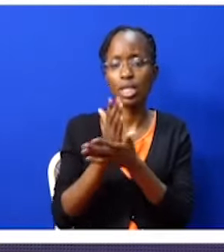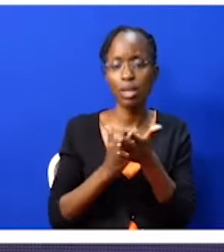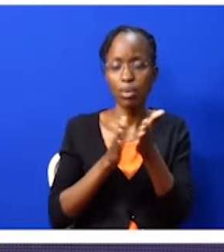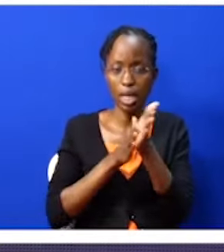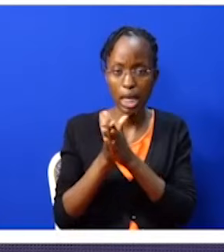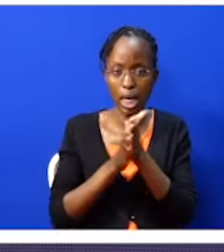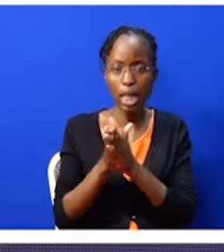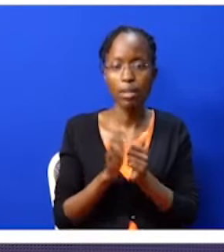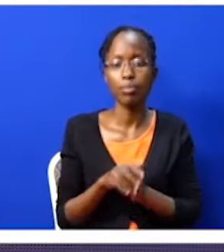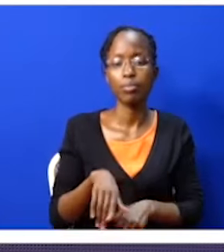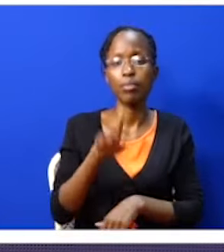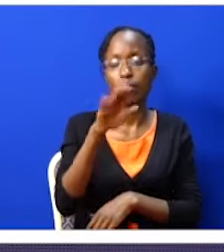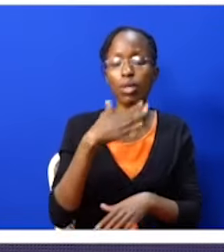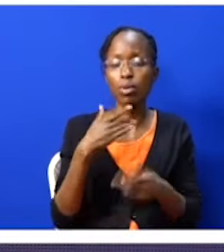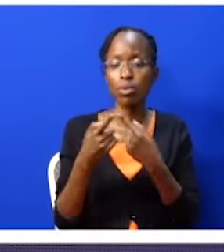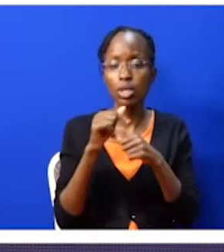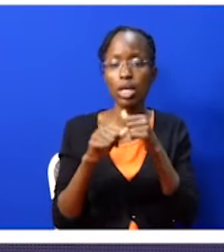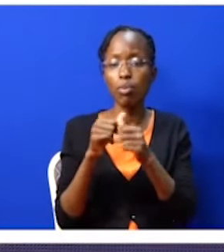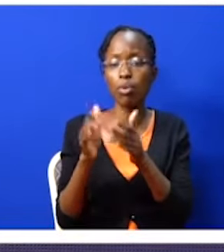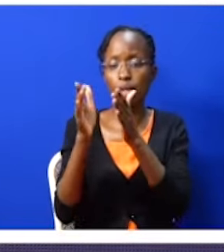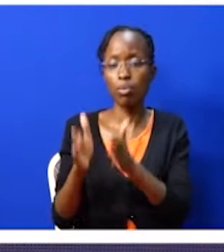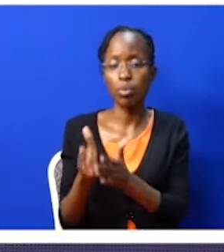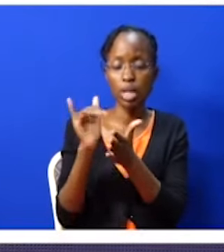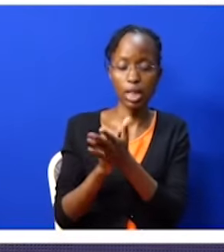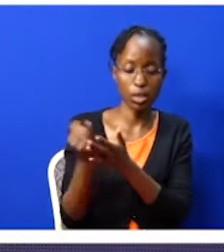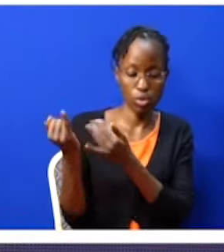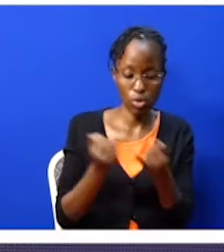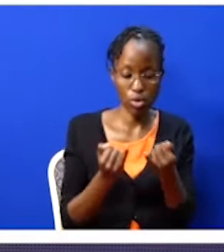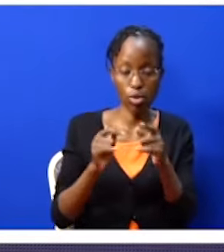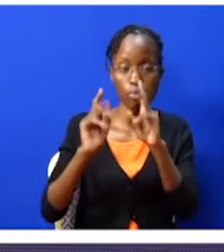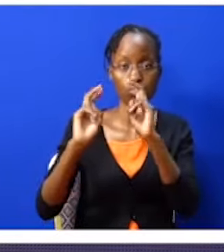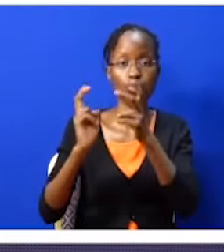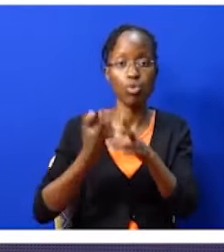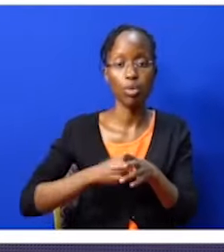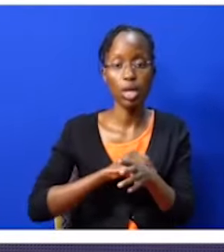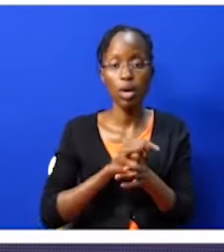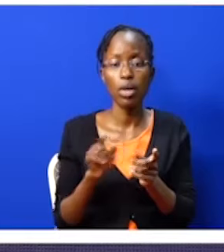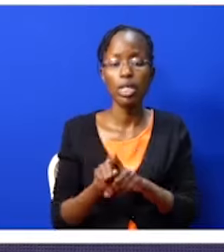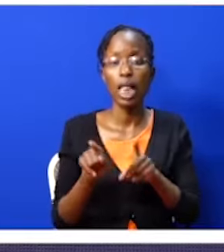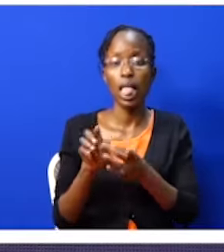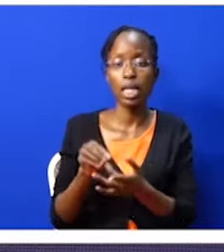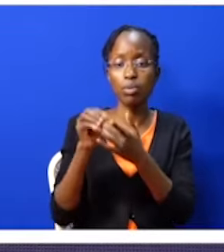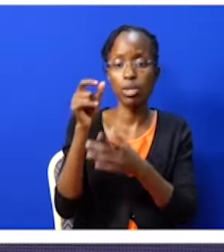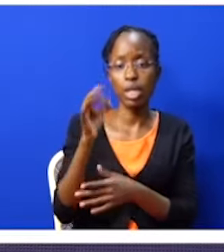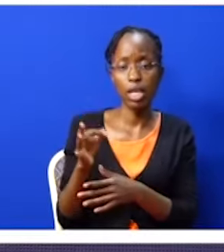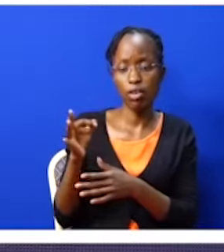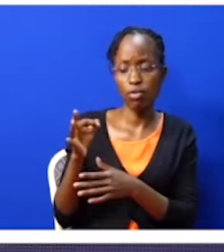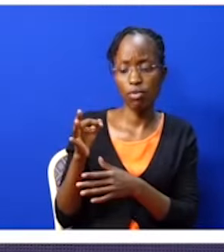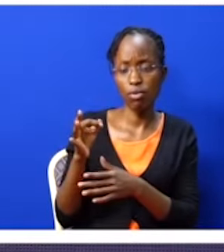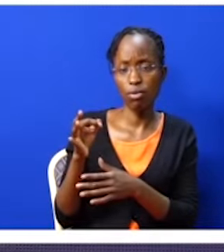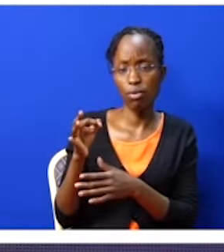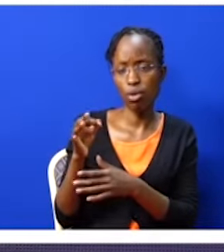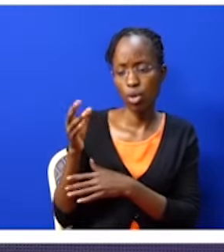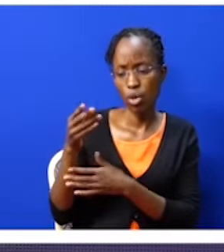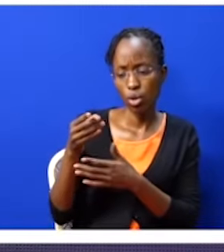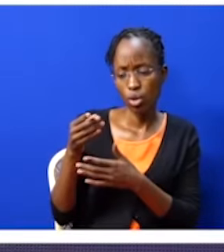interesting. I will talk about the person that we've introduced in our new series. Especially if you didn't join us last week, you'll be